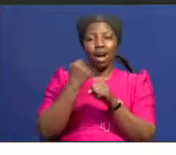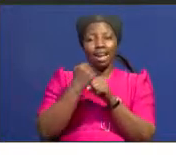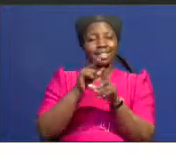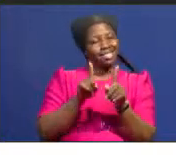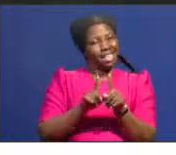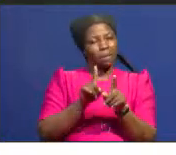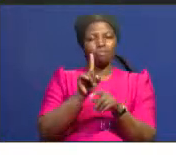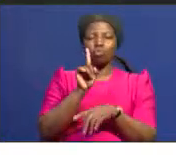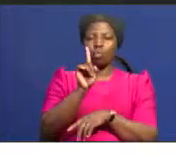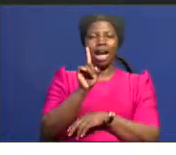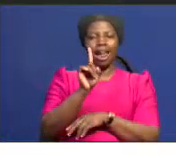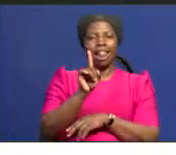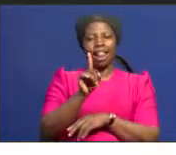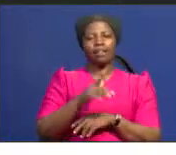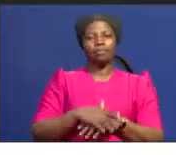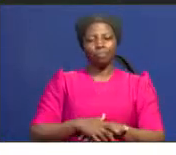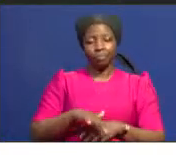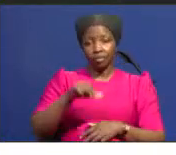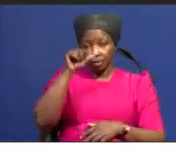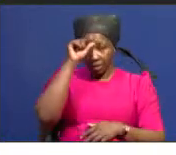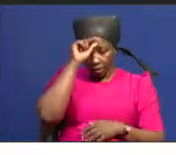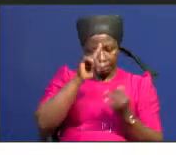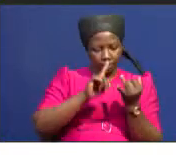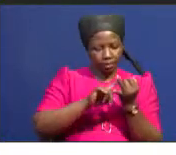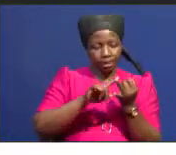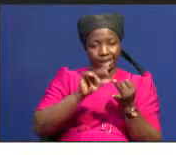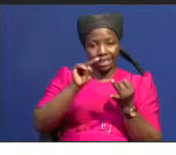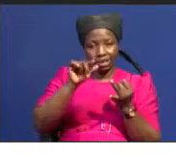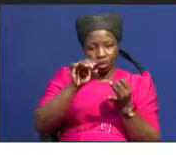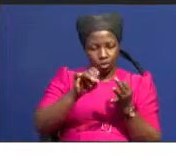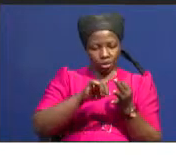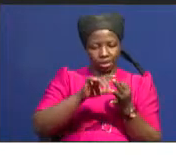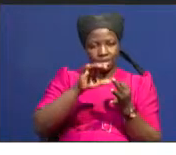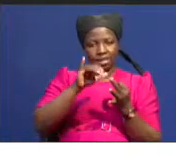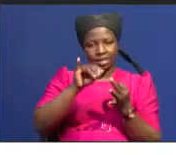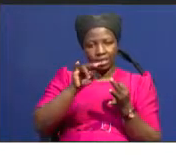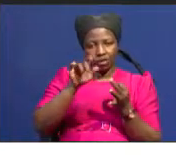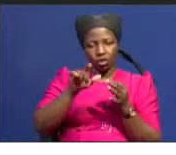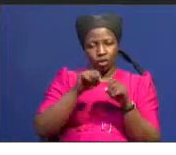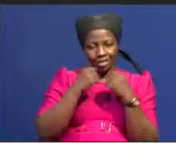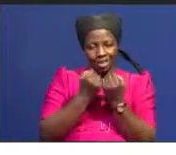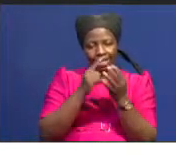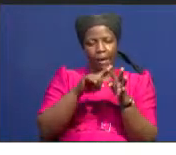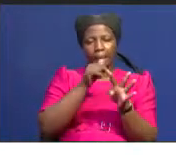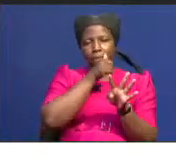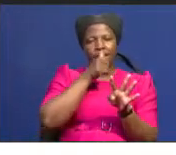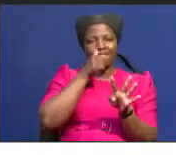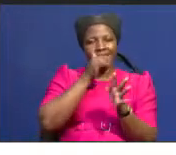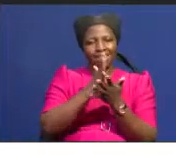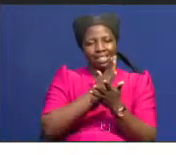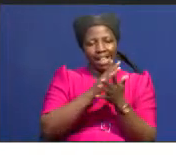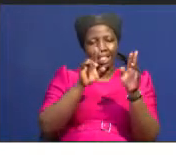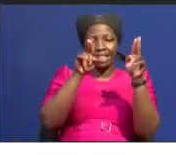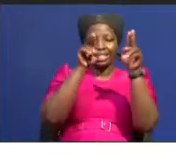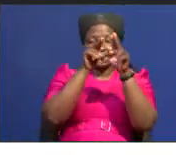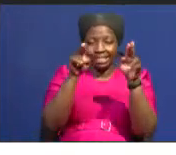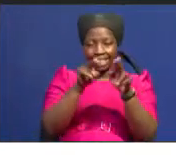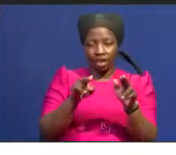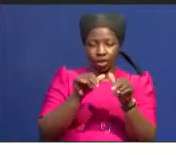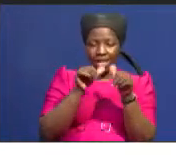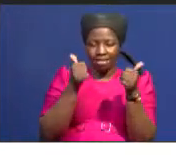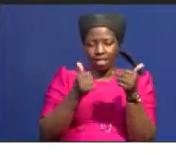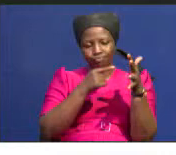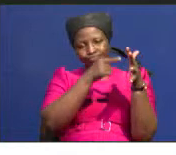unit. Governments, NGOs, civil society, the private sector, international agencies must